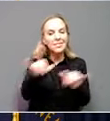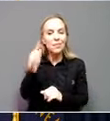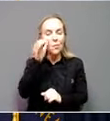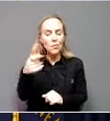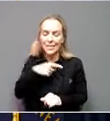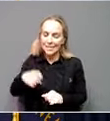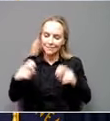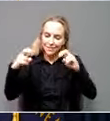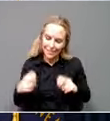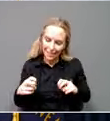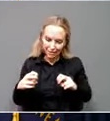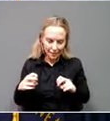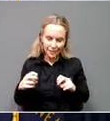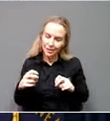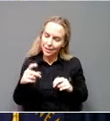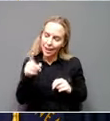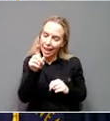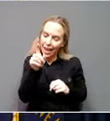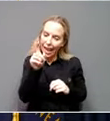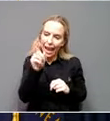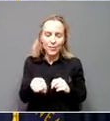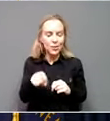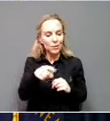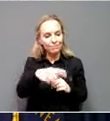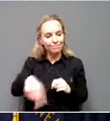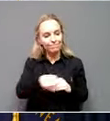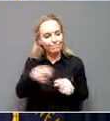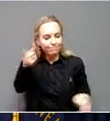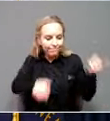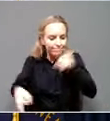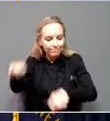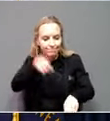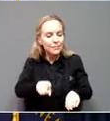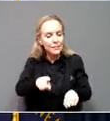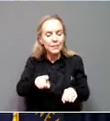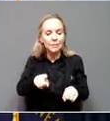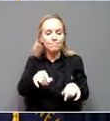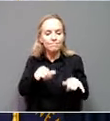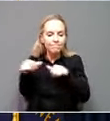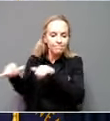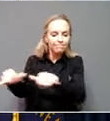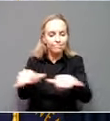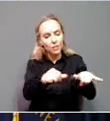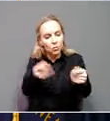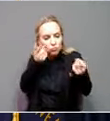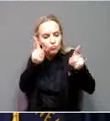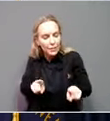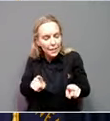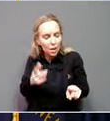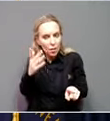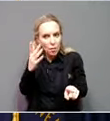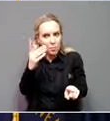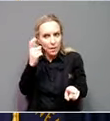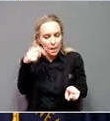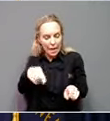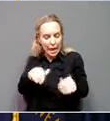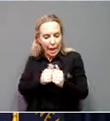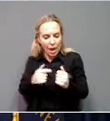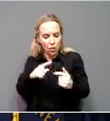will have to reach at least some bipartisan consensus because of how a program would be